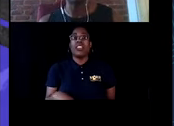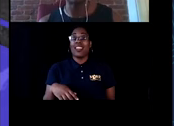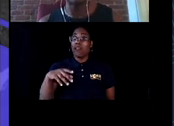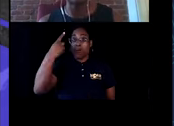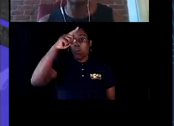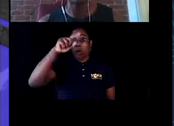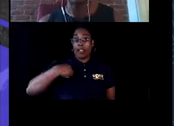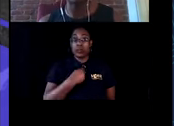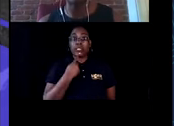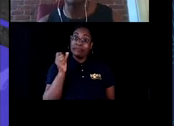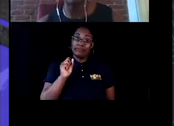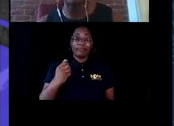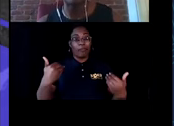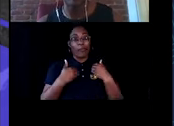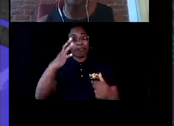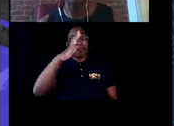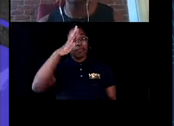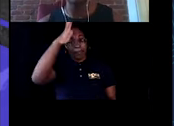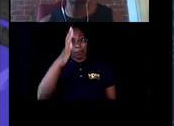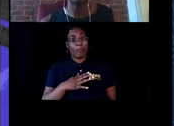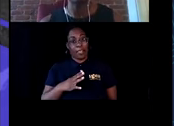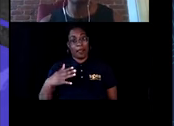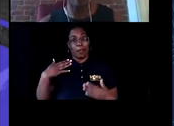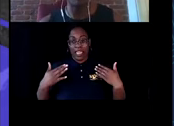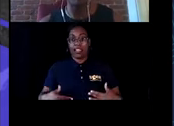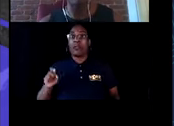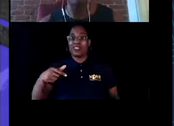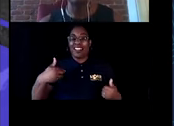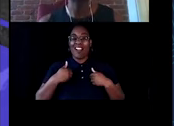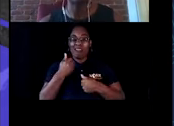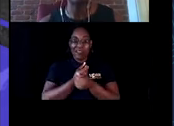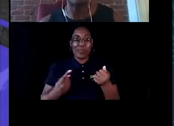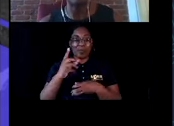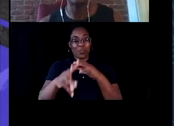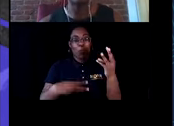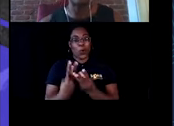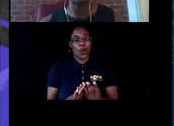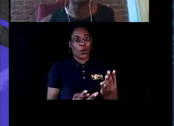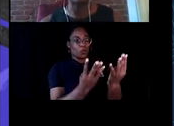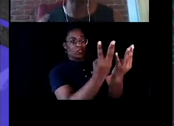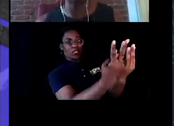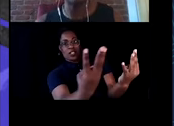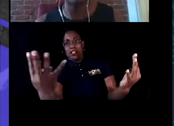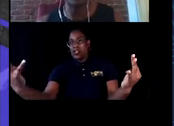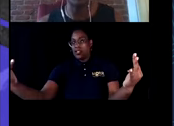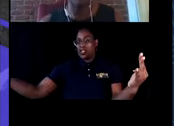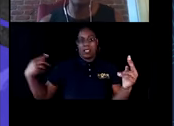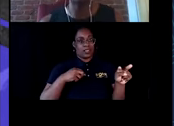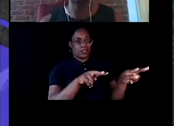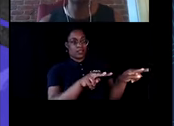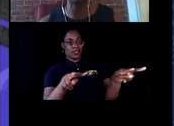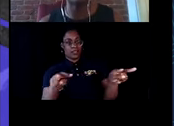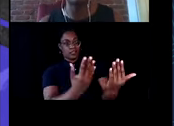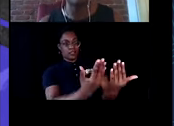in the world, ask them how they identify, and then create some sort of pattern out of that. To my knowledge, no scientist has ever been able to achieve